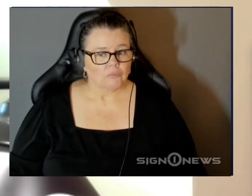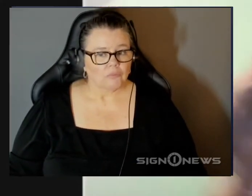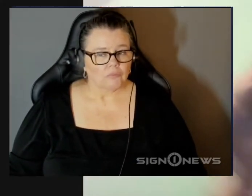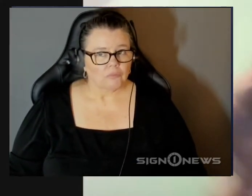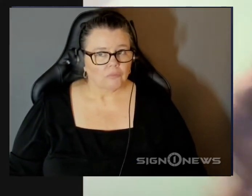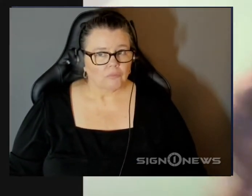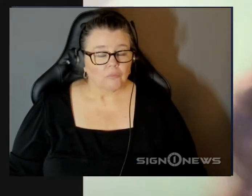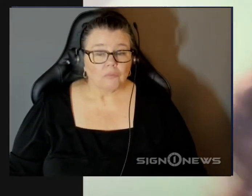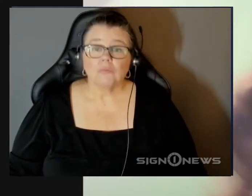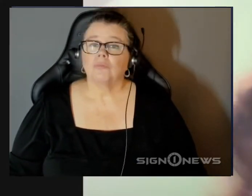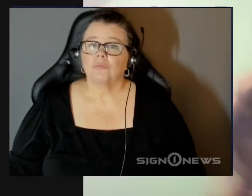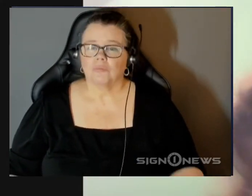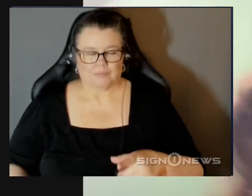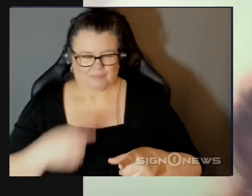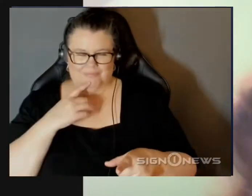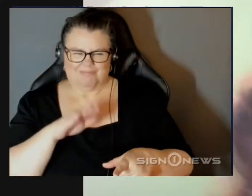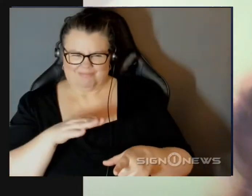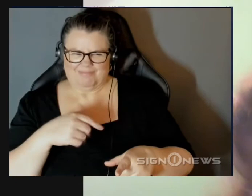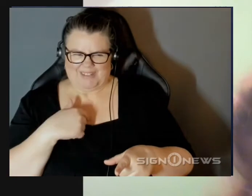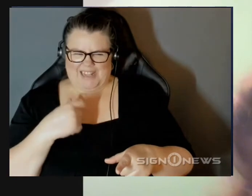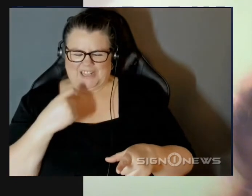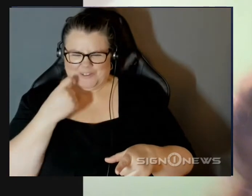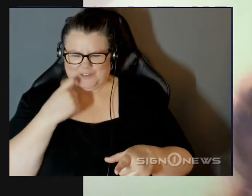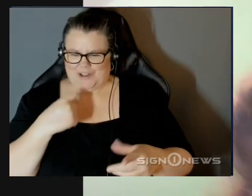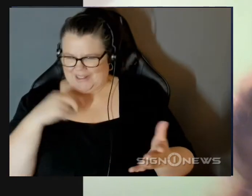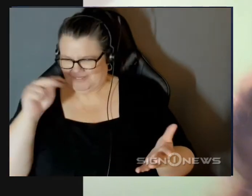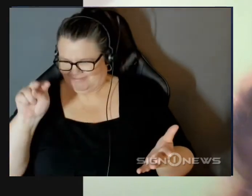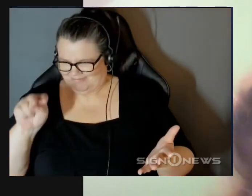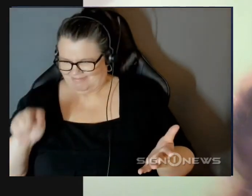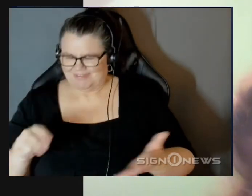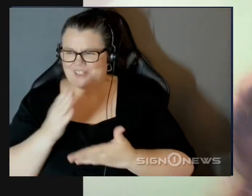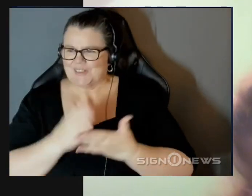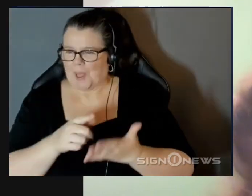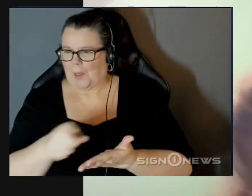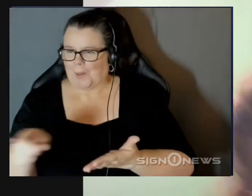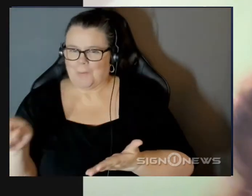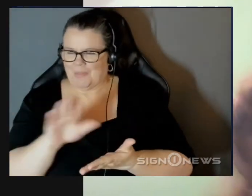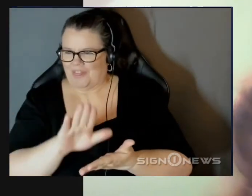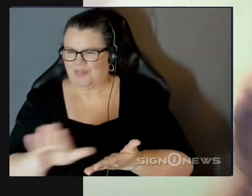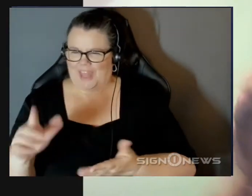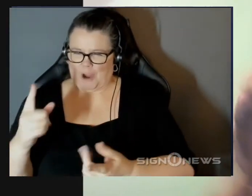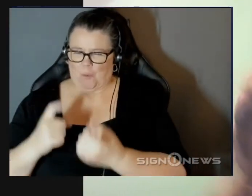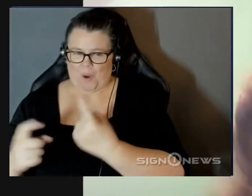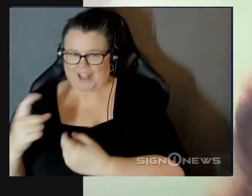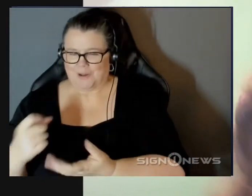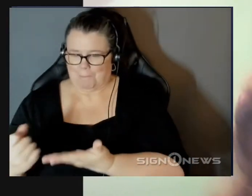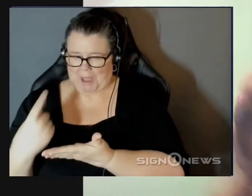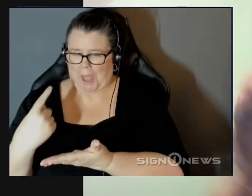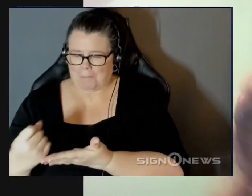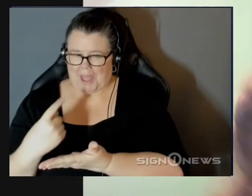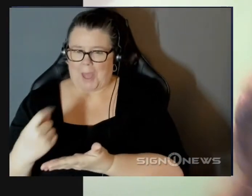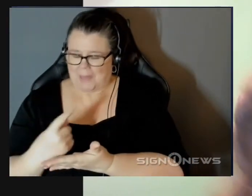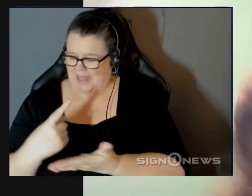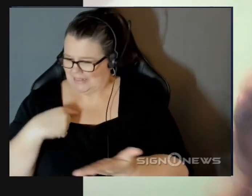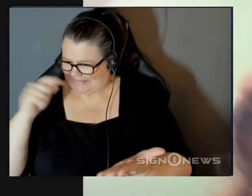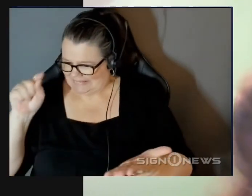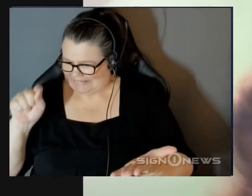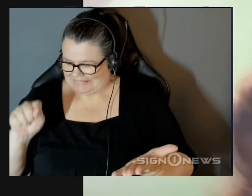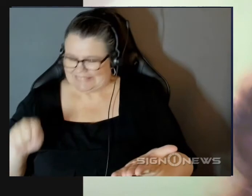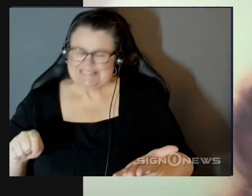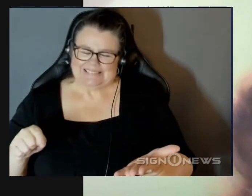I was looking through some of the questions just as Bob's doing that, and there are a lot of good questions that we're not reaching here in the